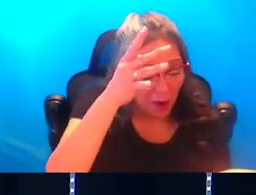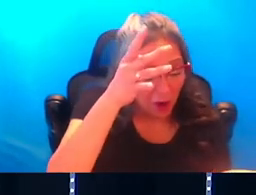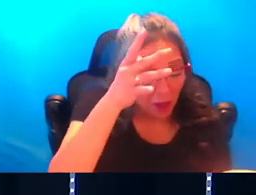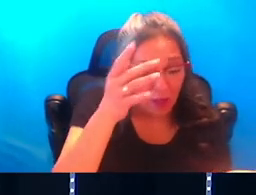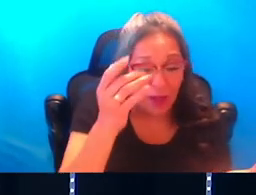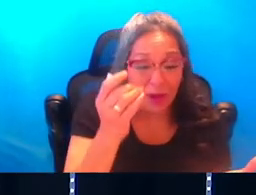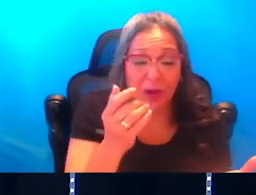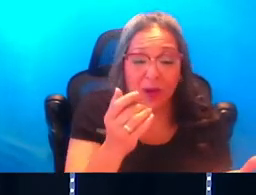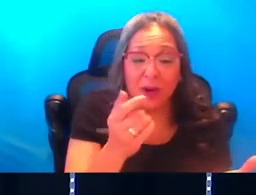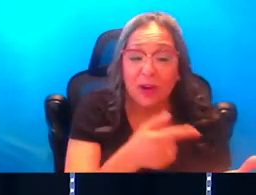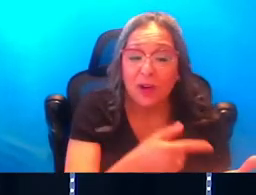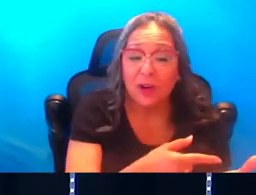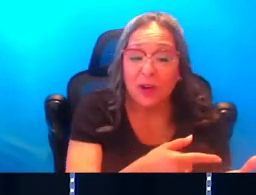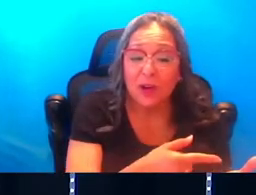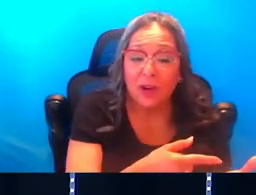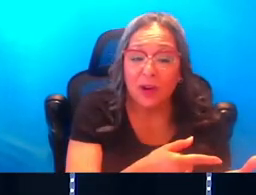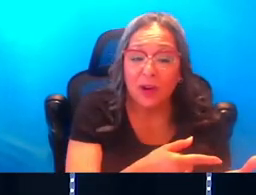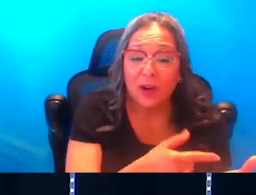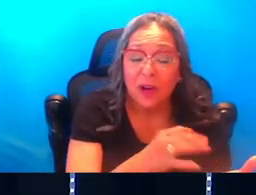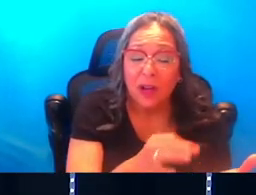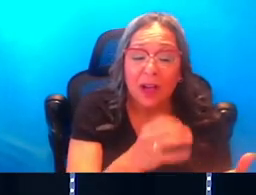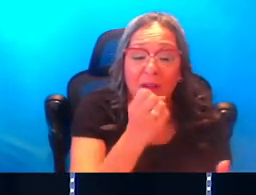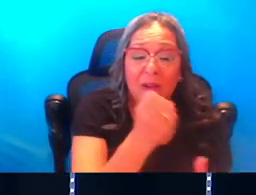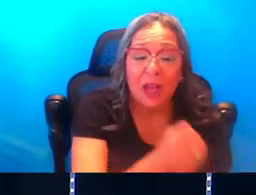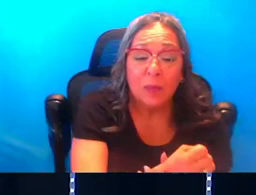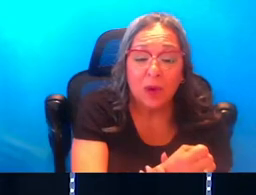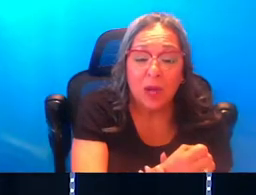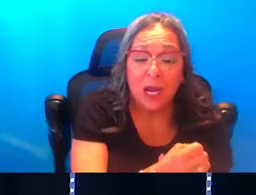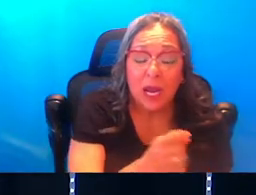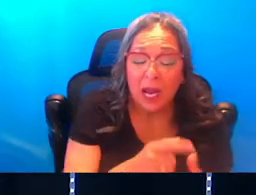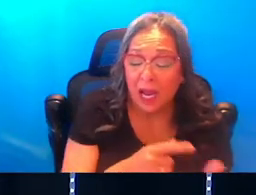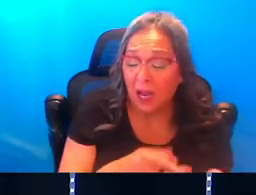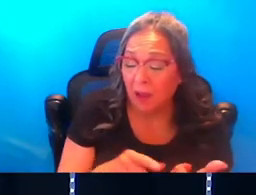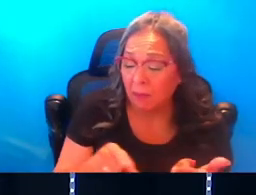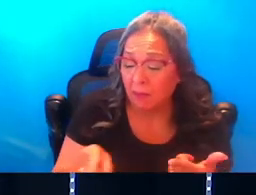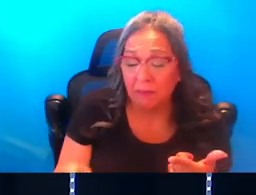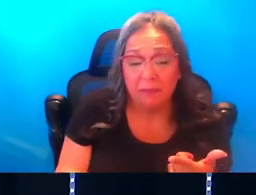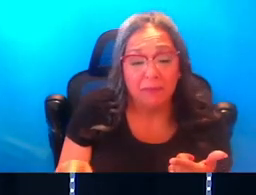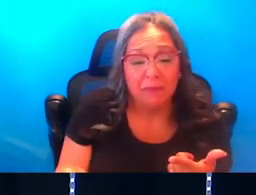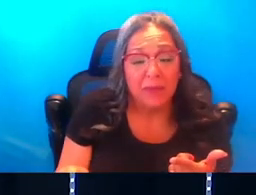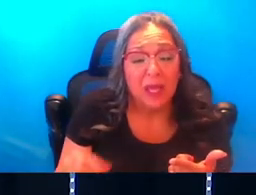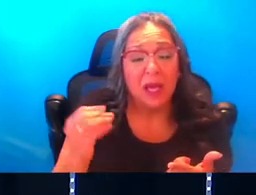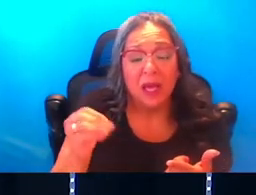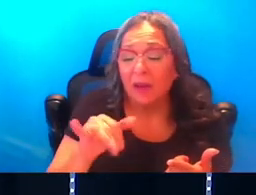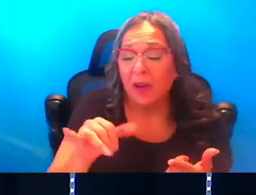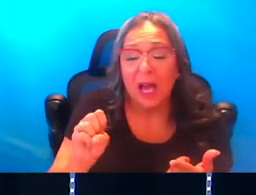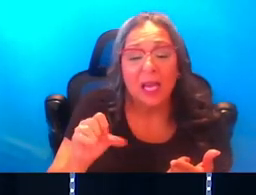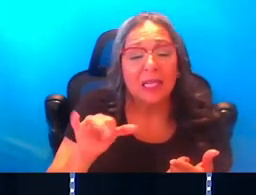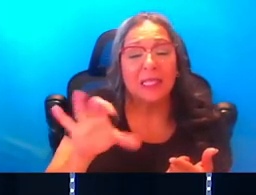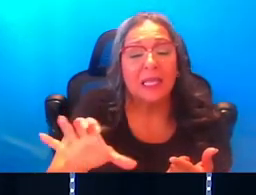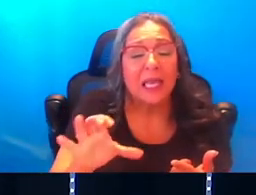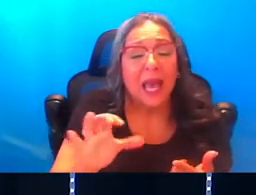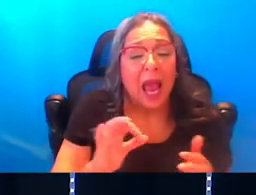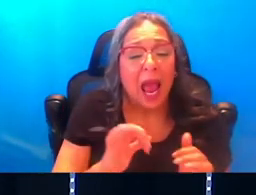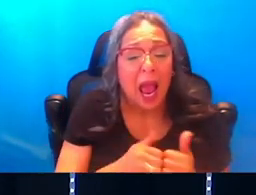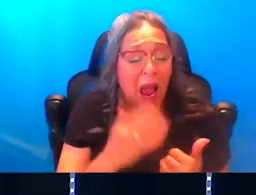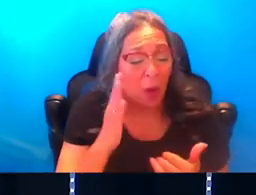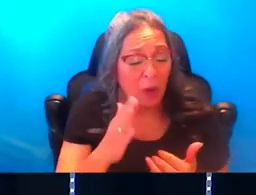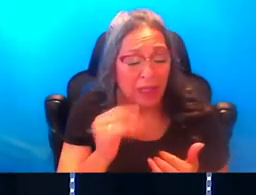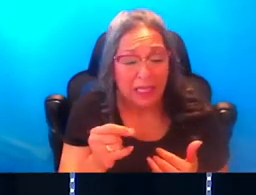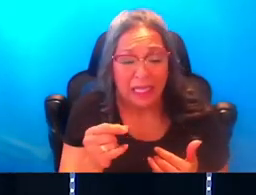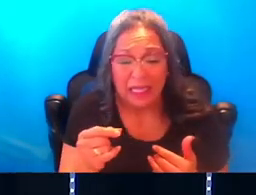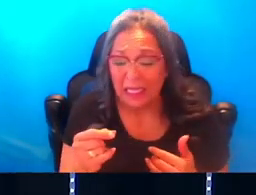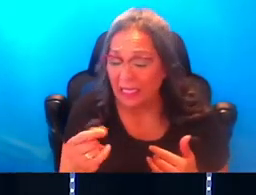Father Abraham had many sons, and many sons had father. You Sunday school kids. Father Abraham, how in the world is Father Abraham going to deal